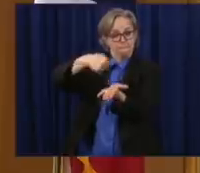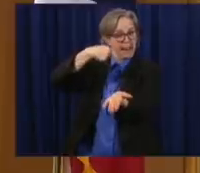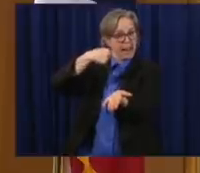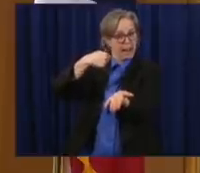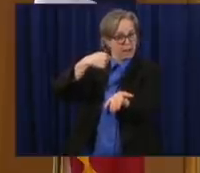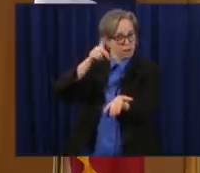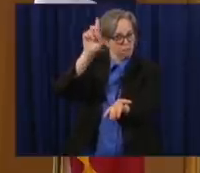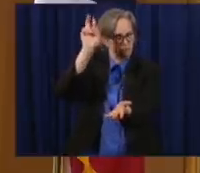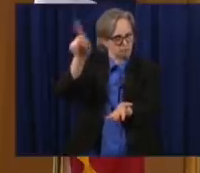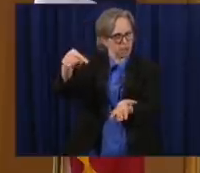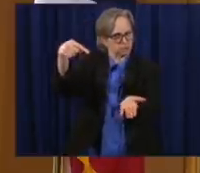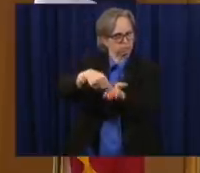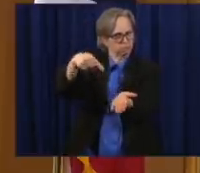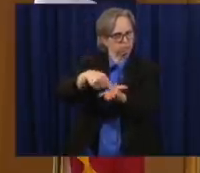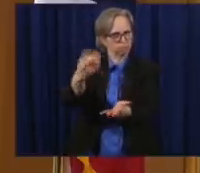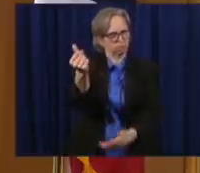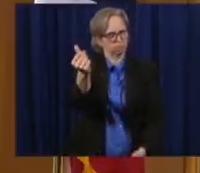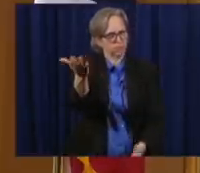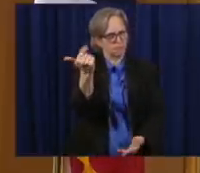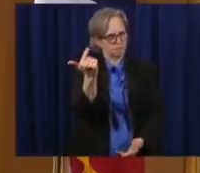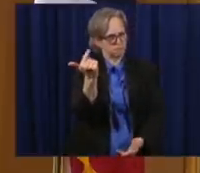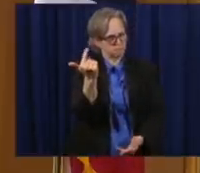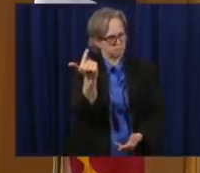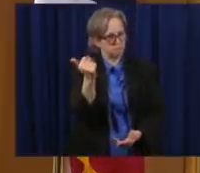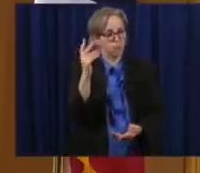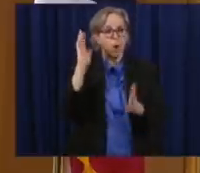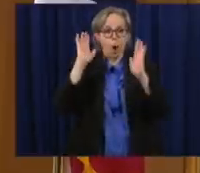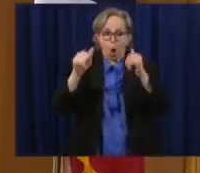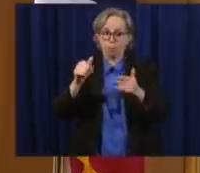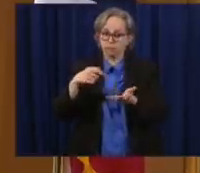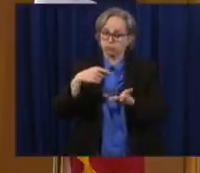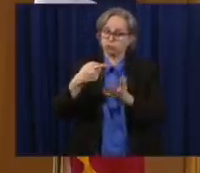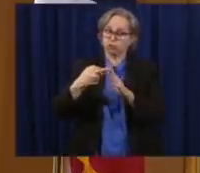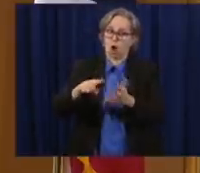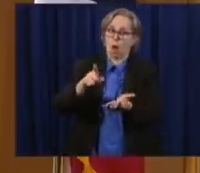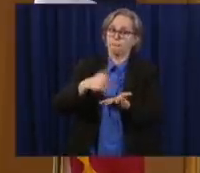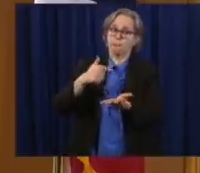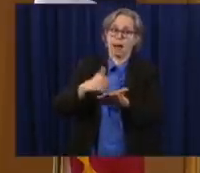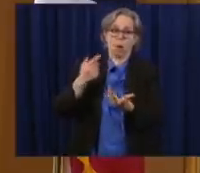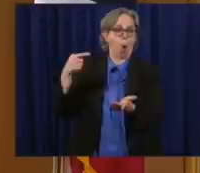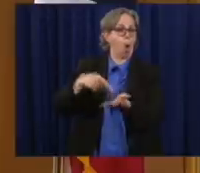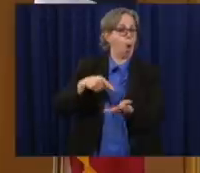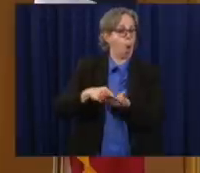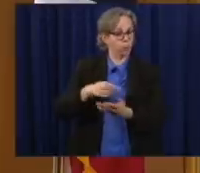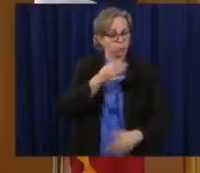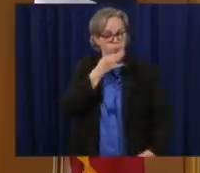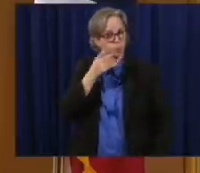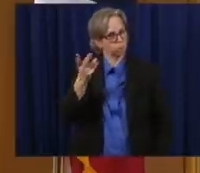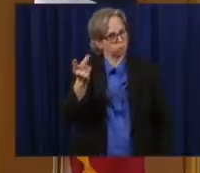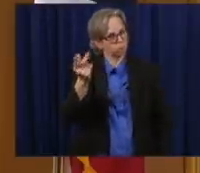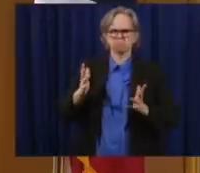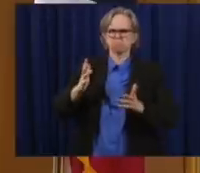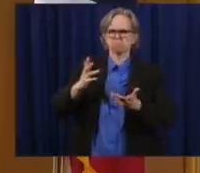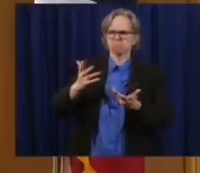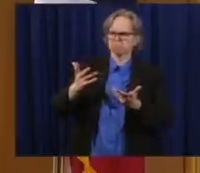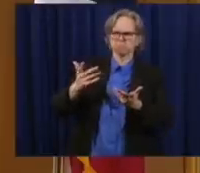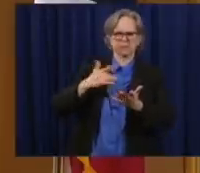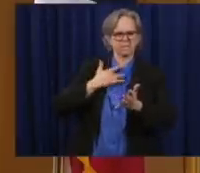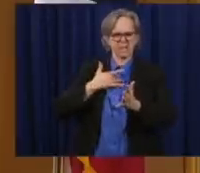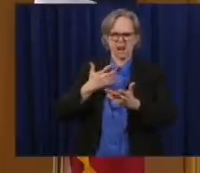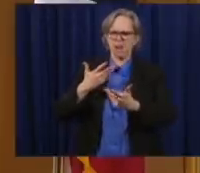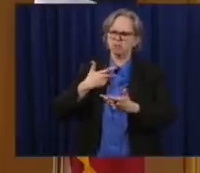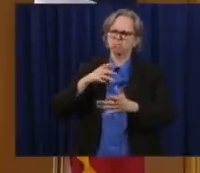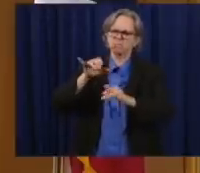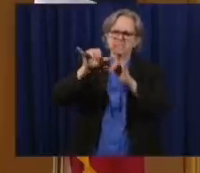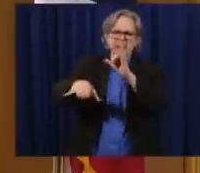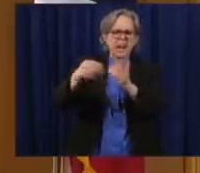that he will be able to begin paying this money back, and that is certainly what we hope. He had been in prison